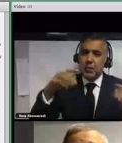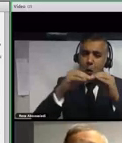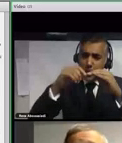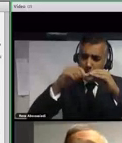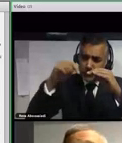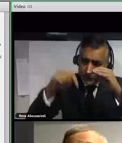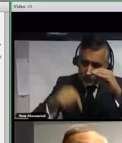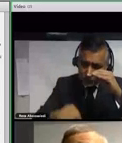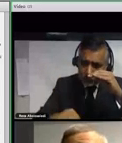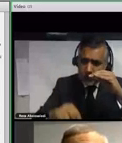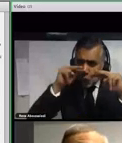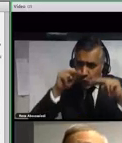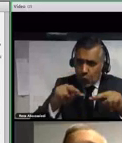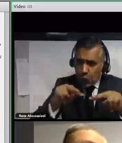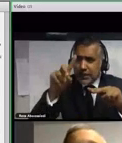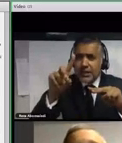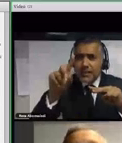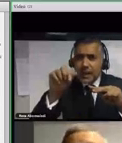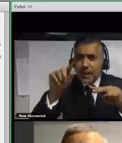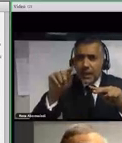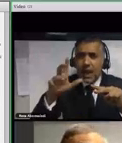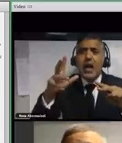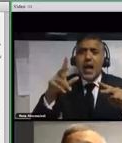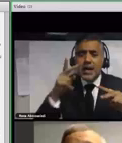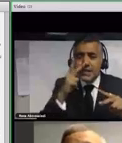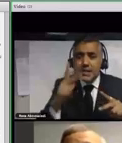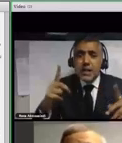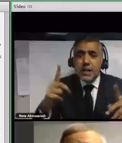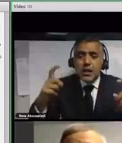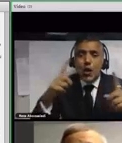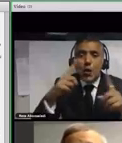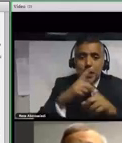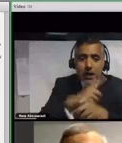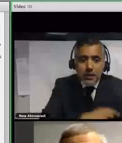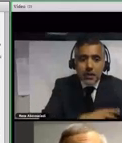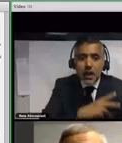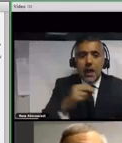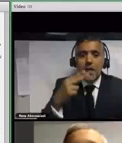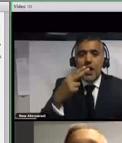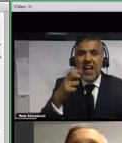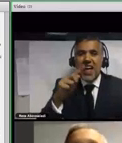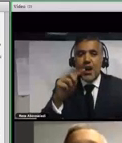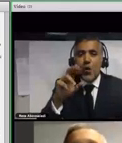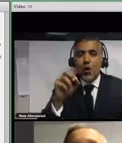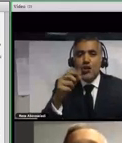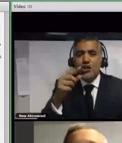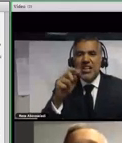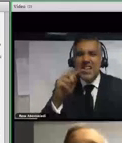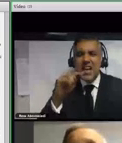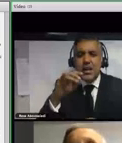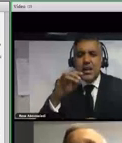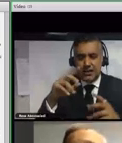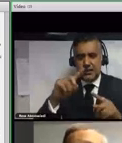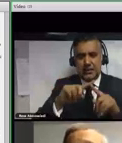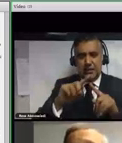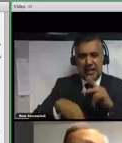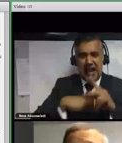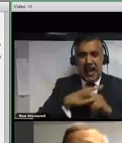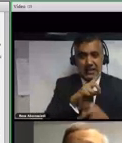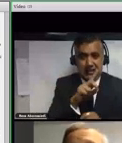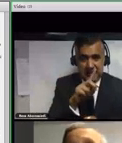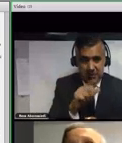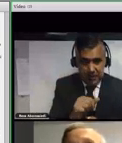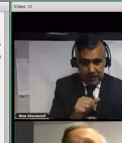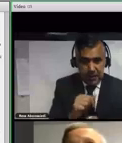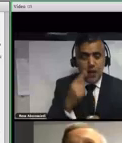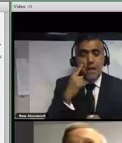into the data, take into account the complexity and the heterogeneity of the population of people with